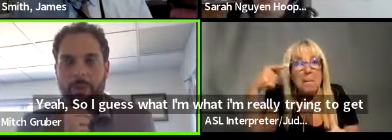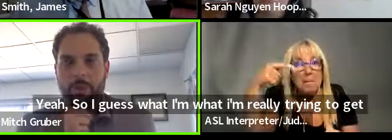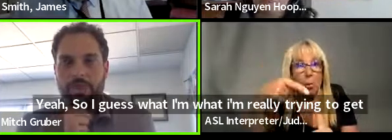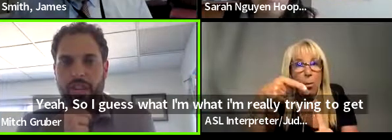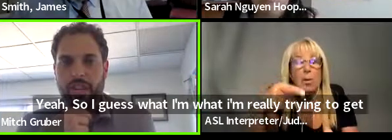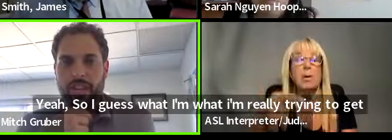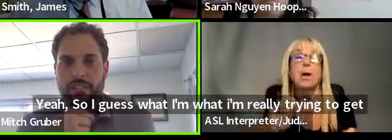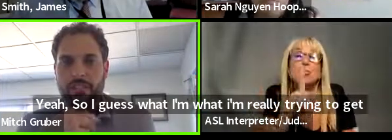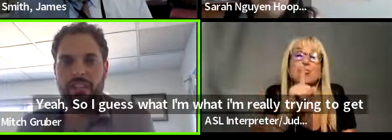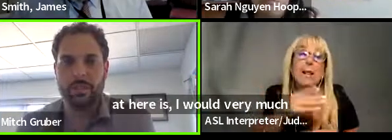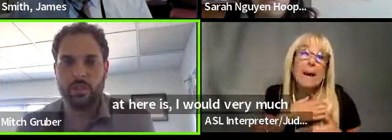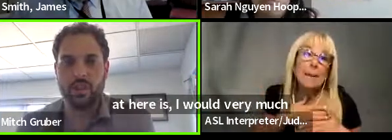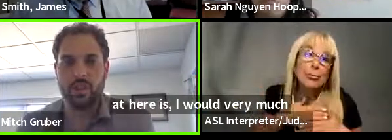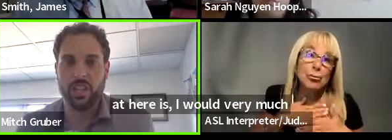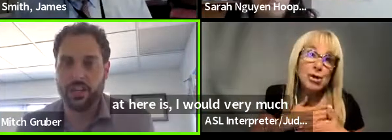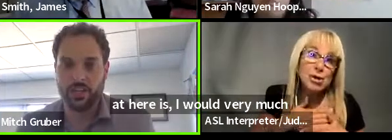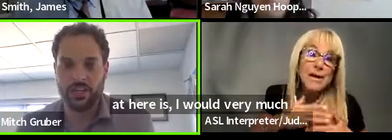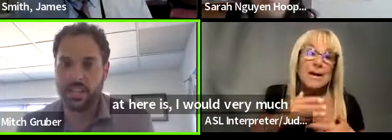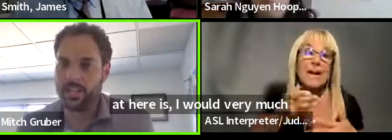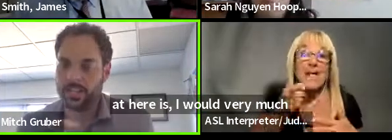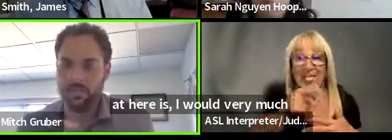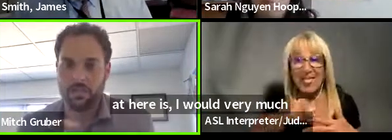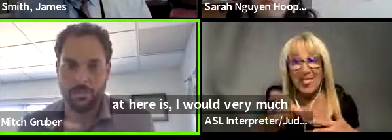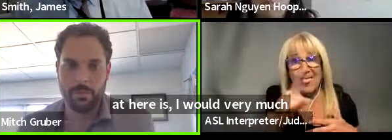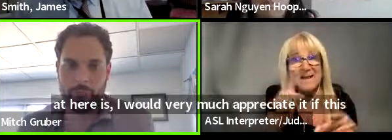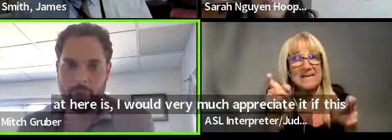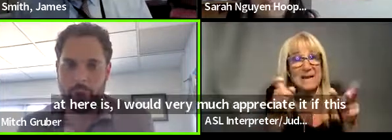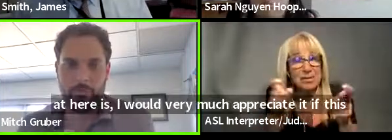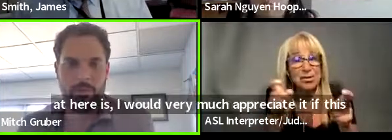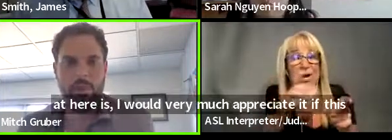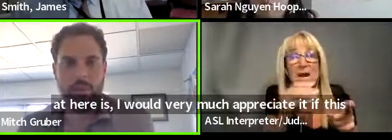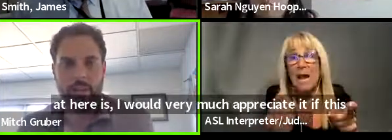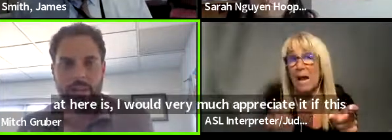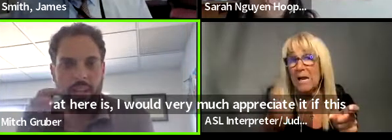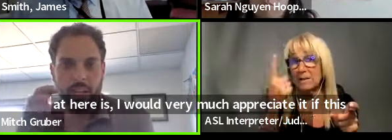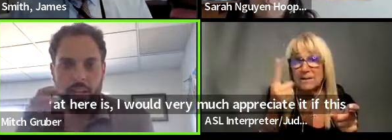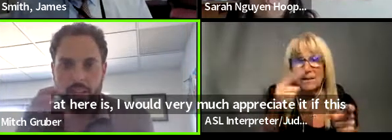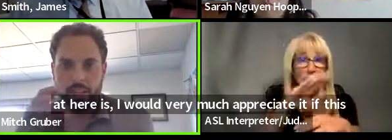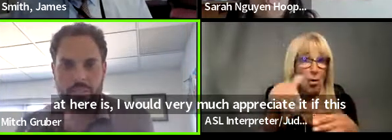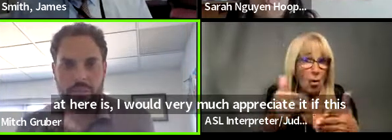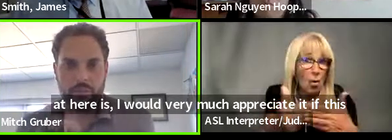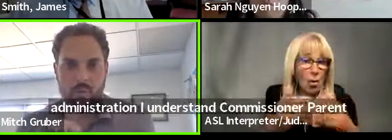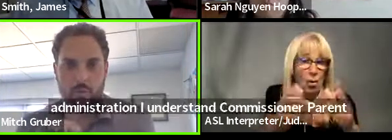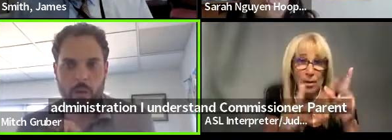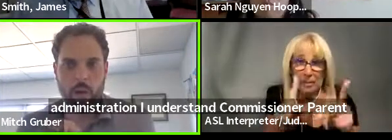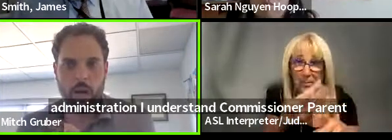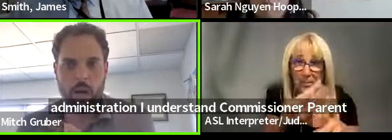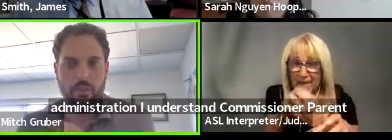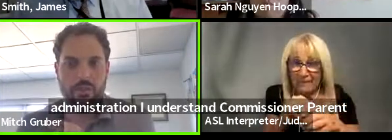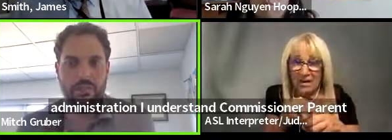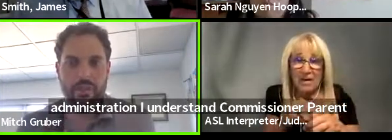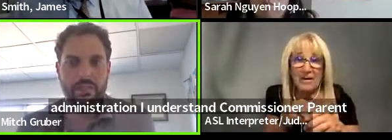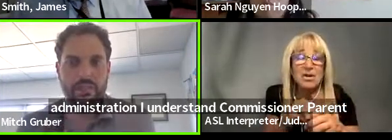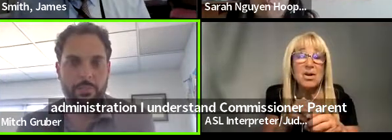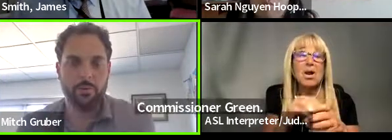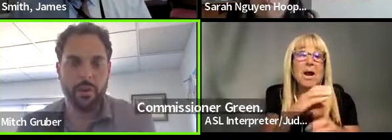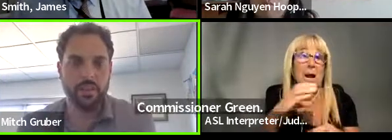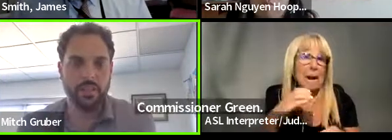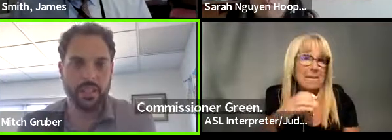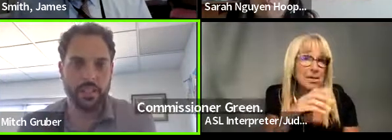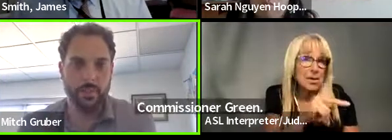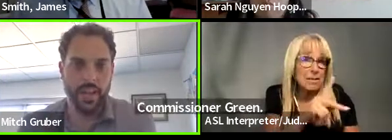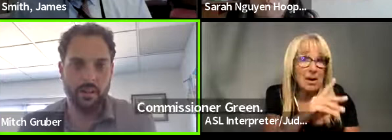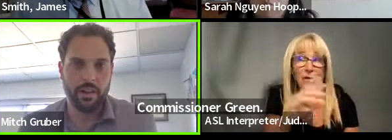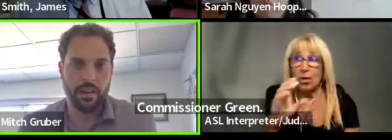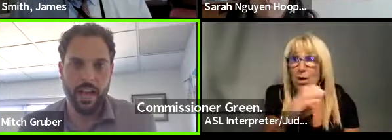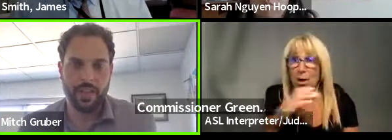very much appreciate it if this administration, and I understand Commissioner Parent, Commissioner Green, this is a